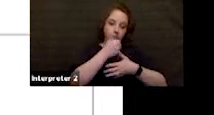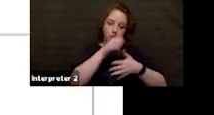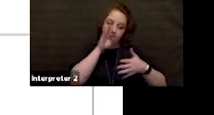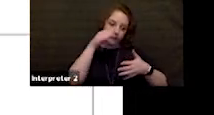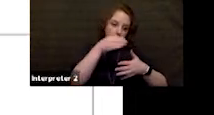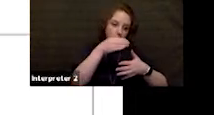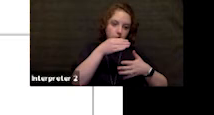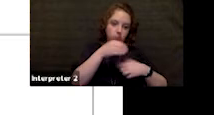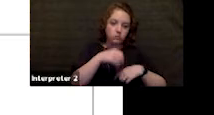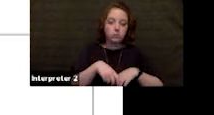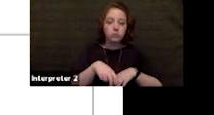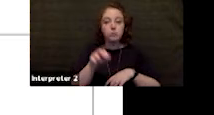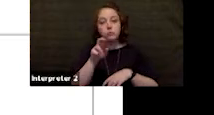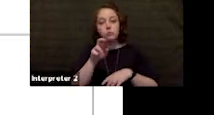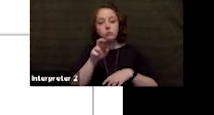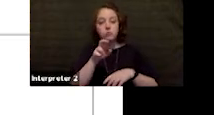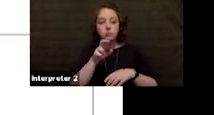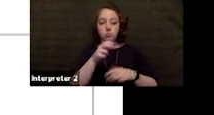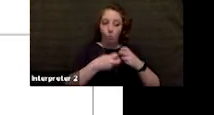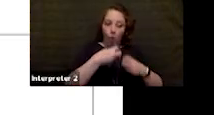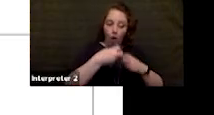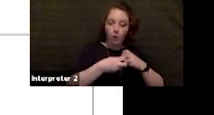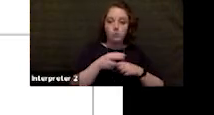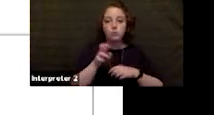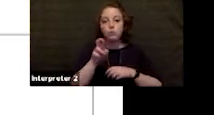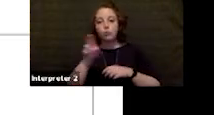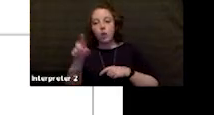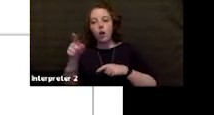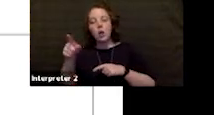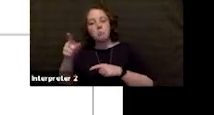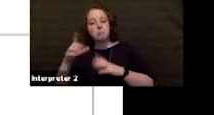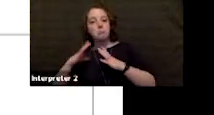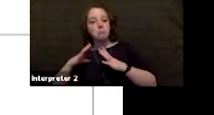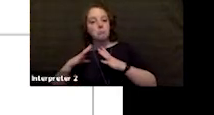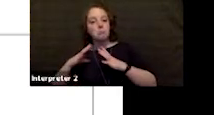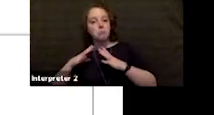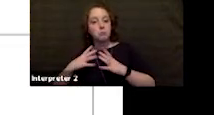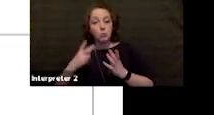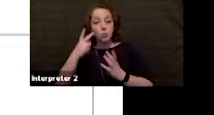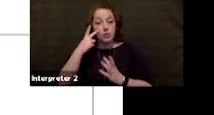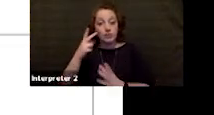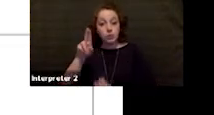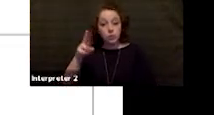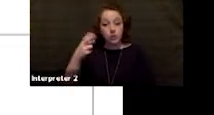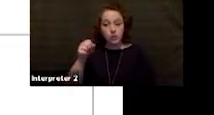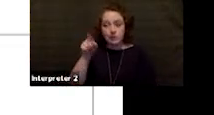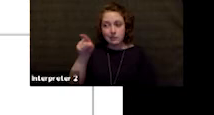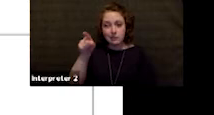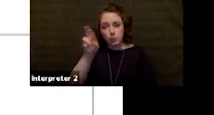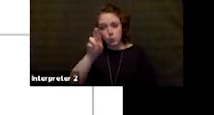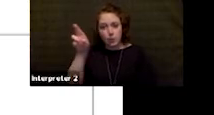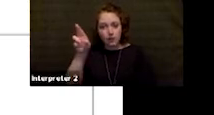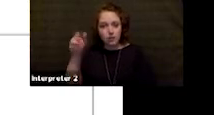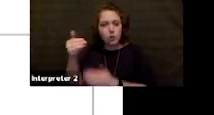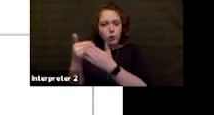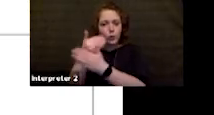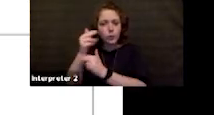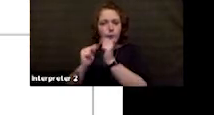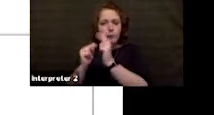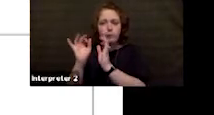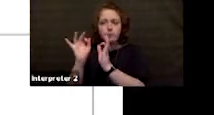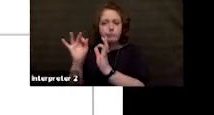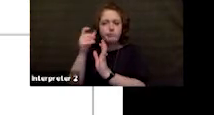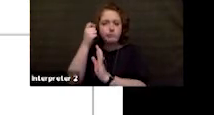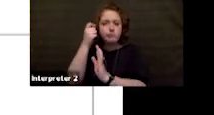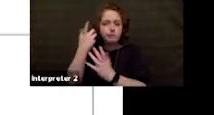are on the better end of the spectrum. So obviously you can see University of High School is over here on the right. I mean, that's a newer facility. That makes sense. Check, we